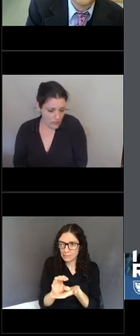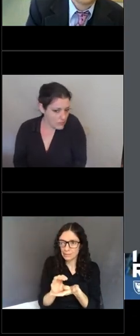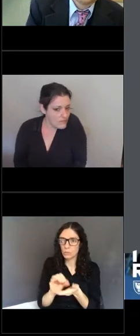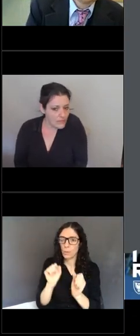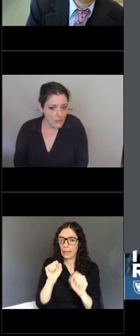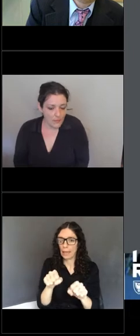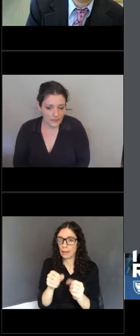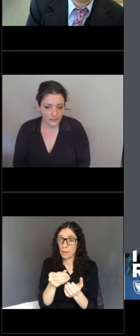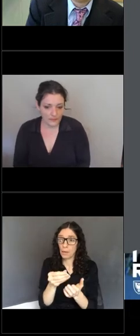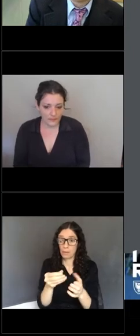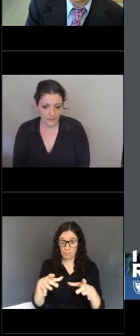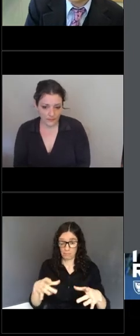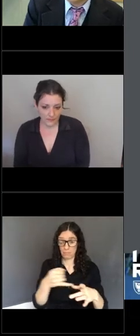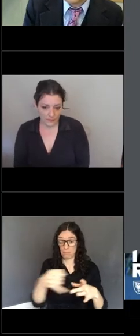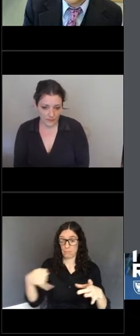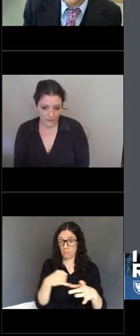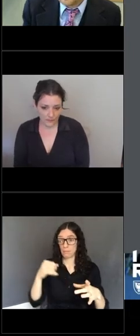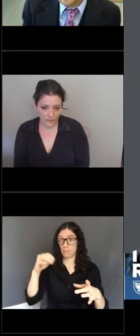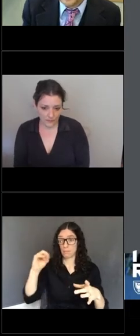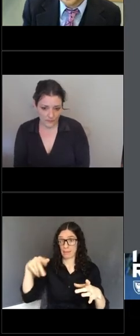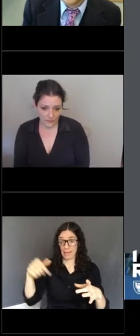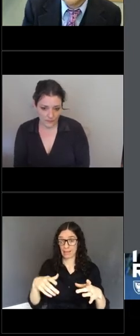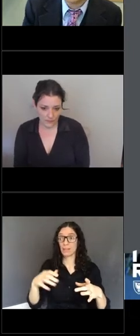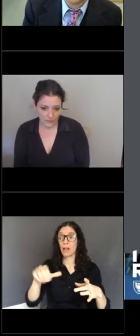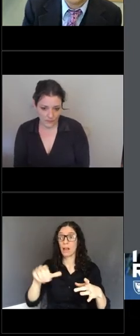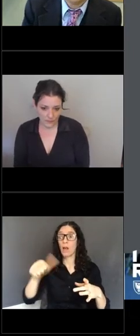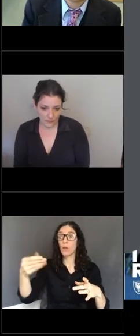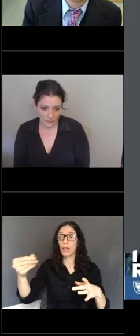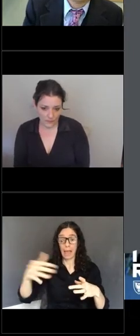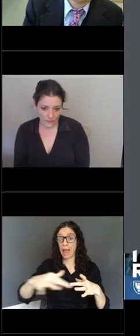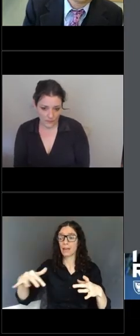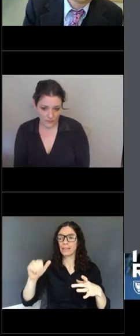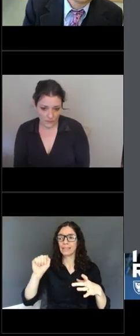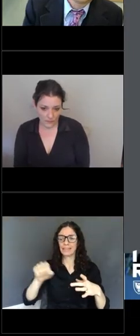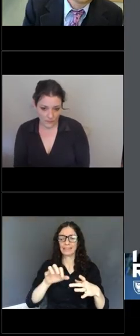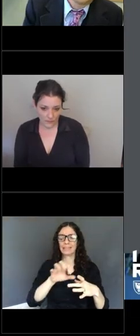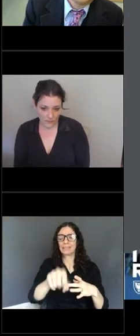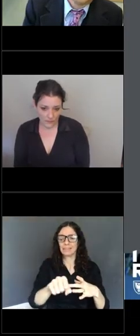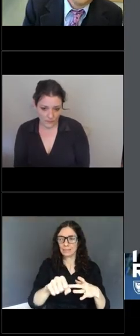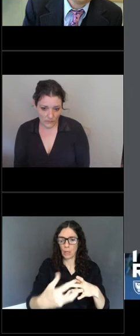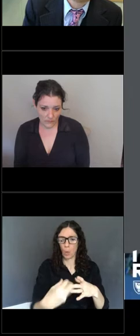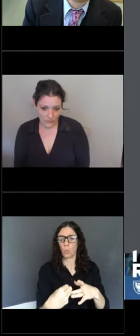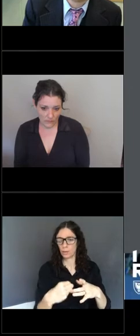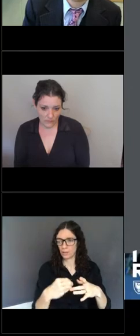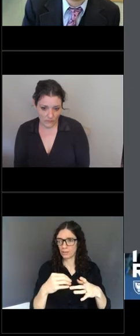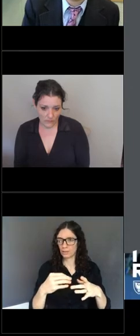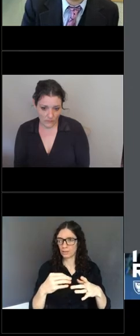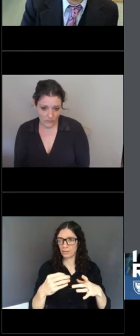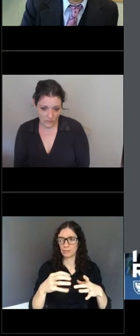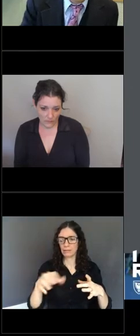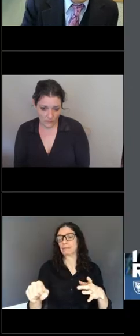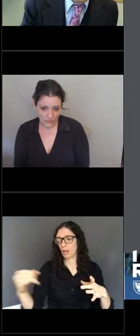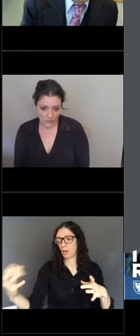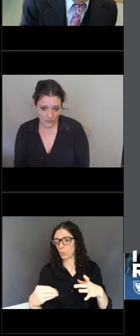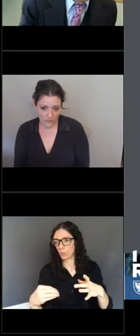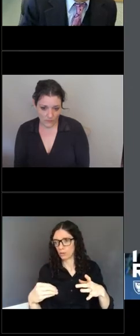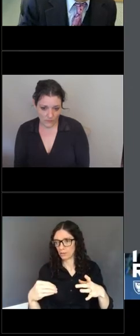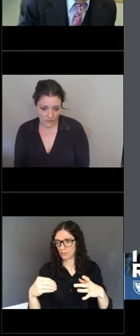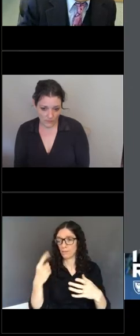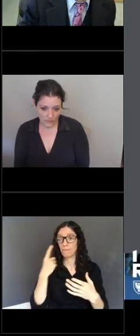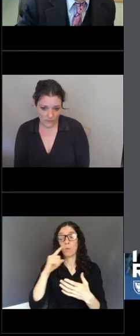protected areas to be able to ensure that in the case of potential sea level rise, that there was land for